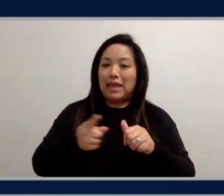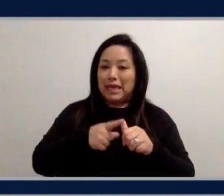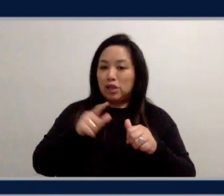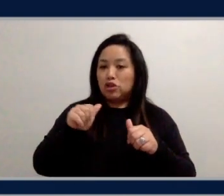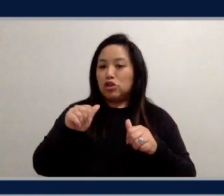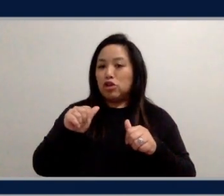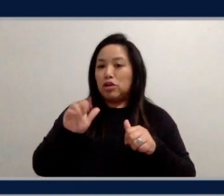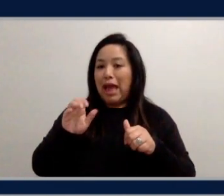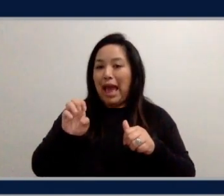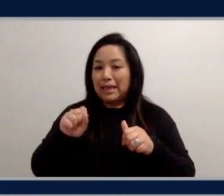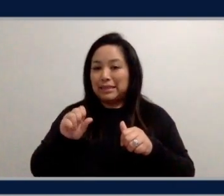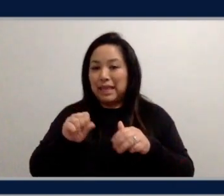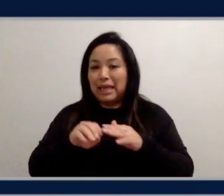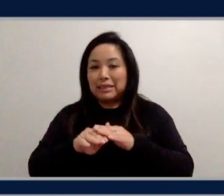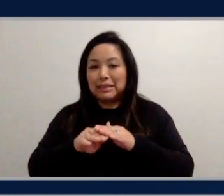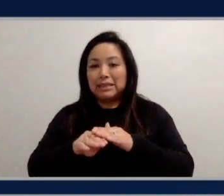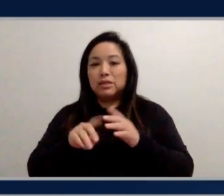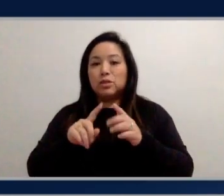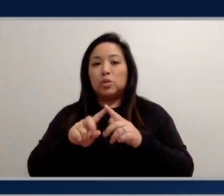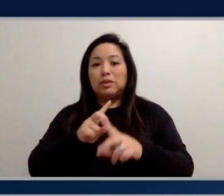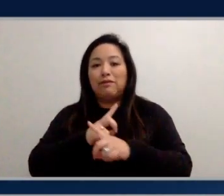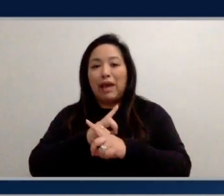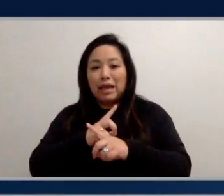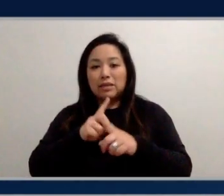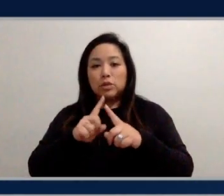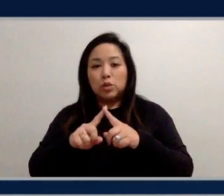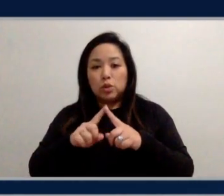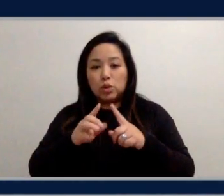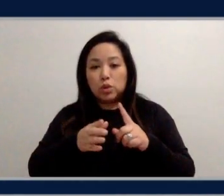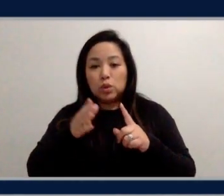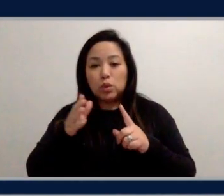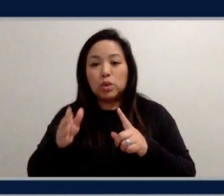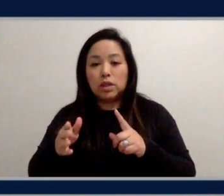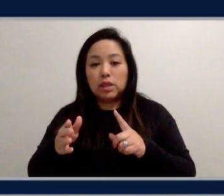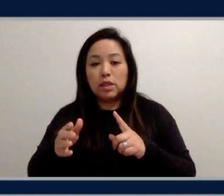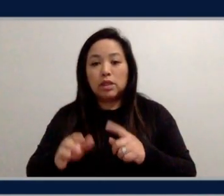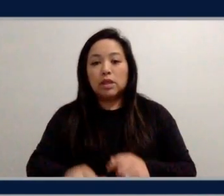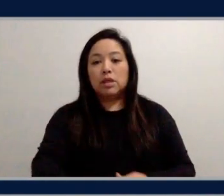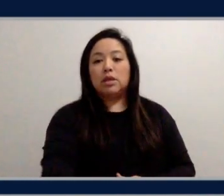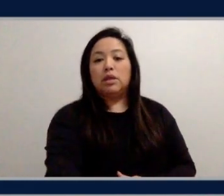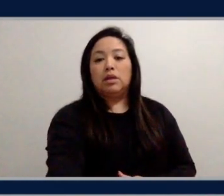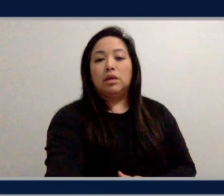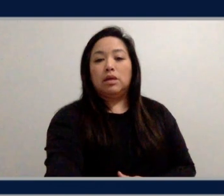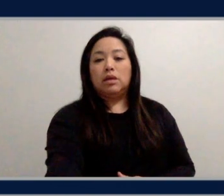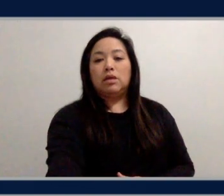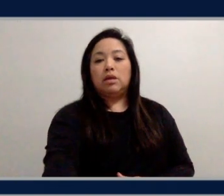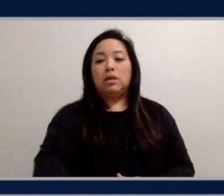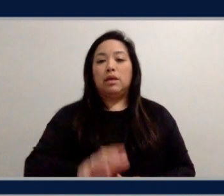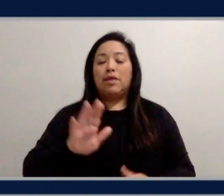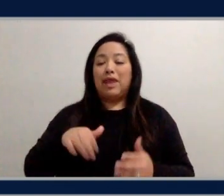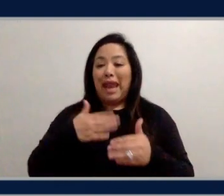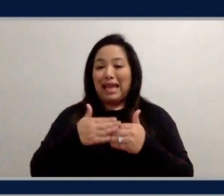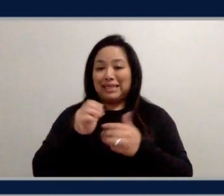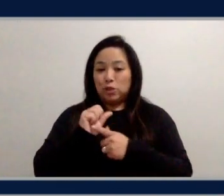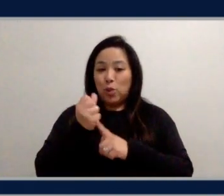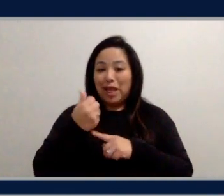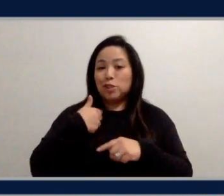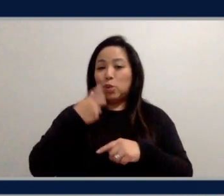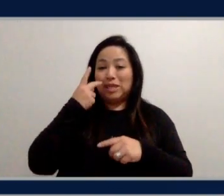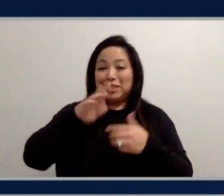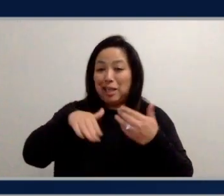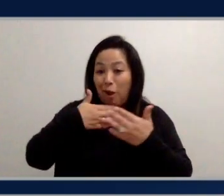defense evasion, all the way up to impact and exfiltration. So when we as a GuardDuty see the combination of all of these different